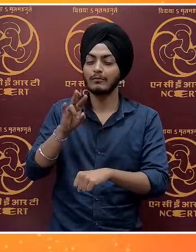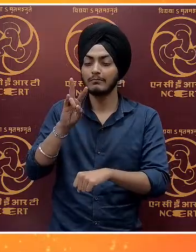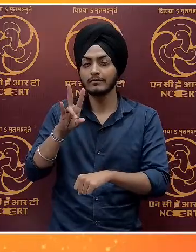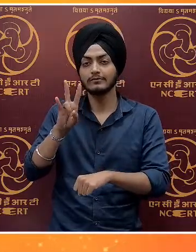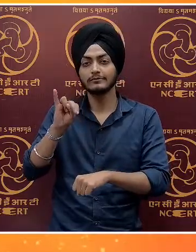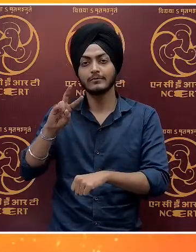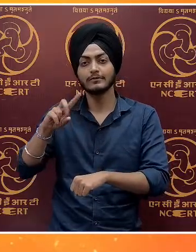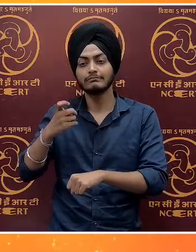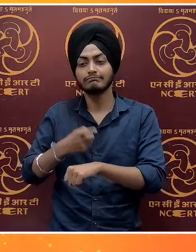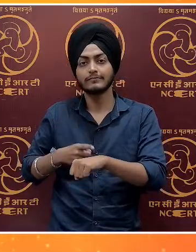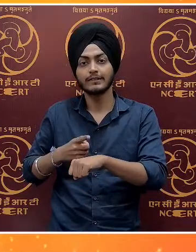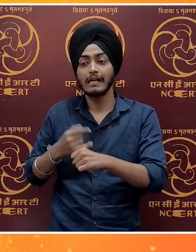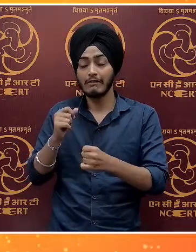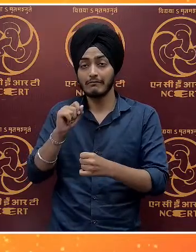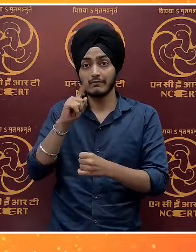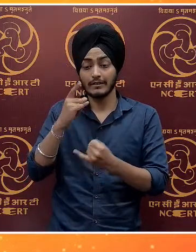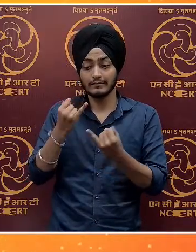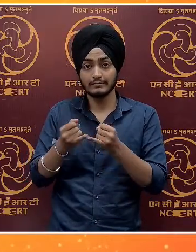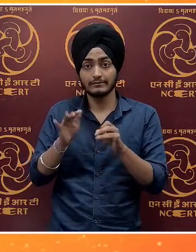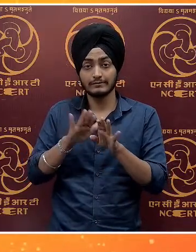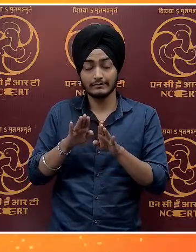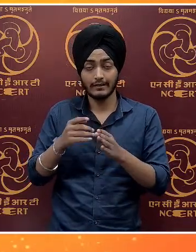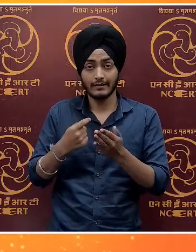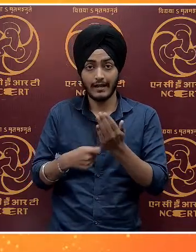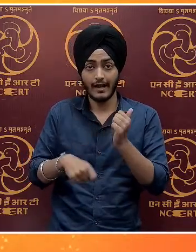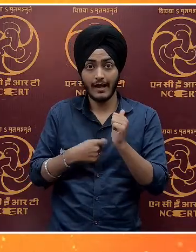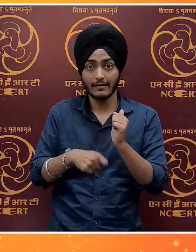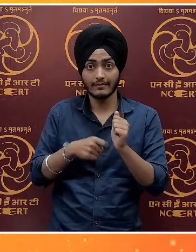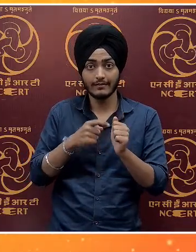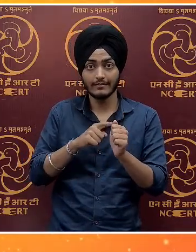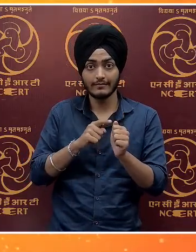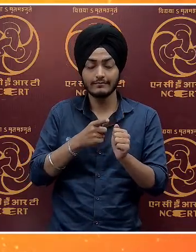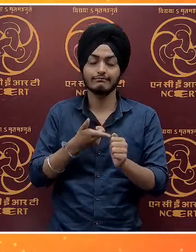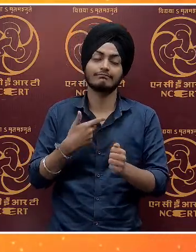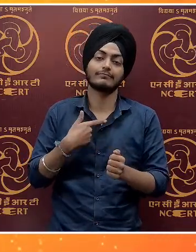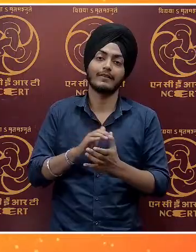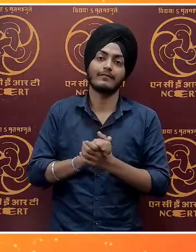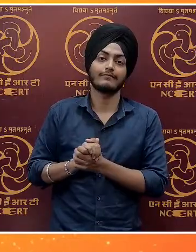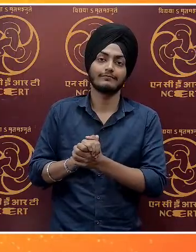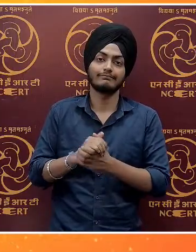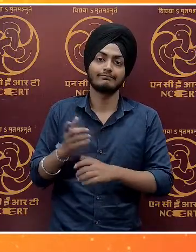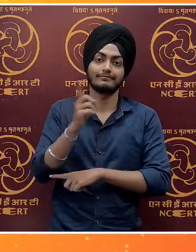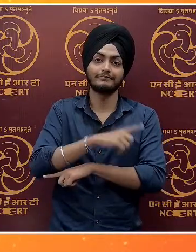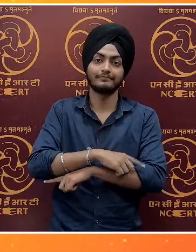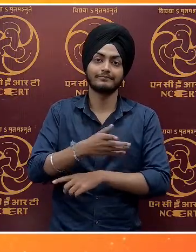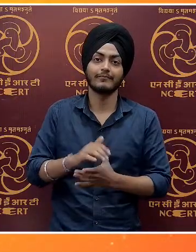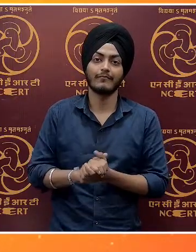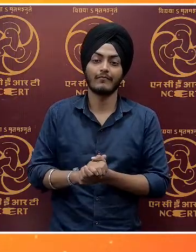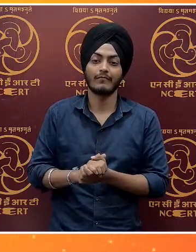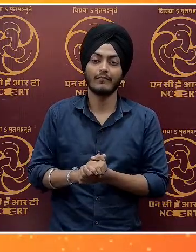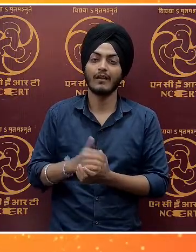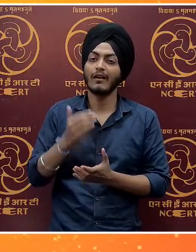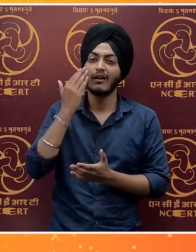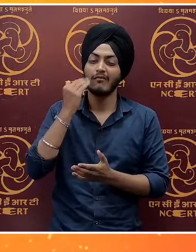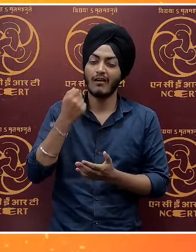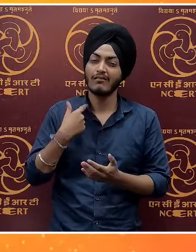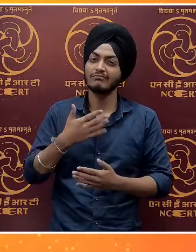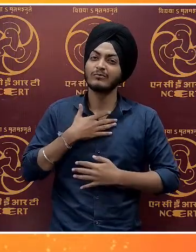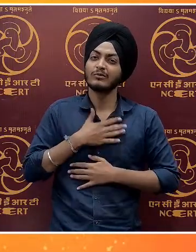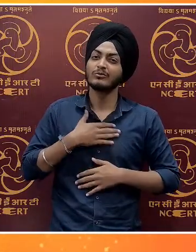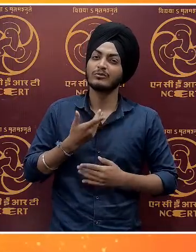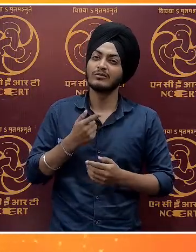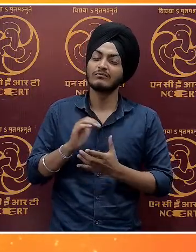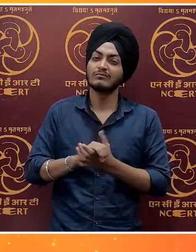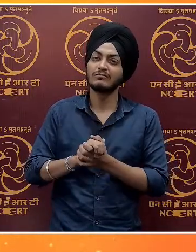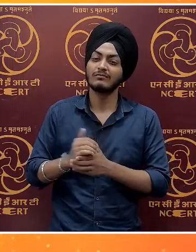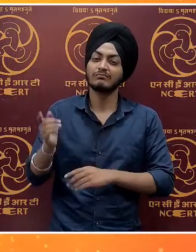Sunday we celebrate Friendship Day. But why do we need to celebrate Friendship Day? To honor our friendships? To honor